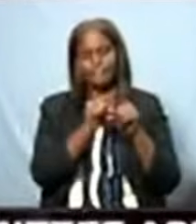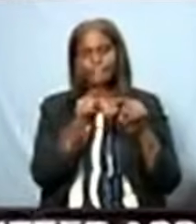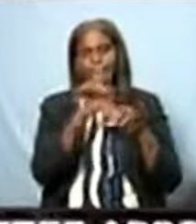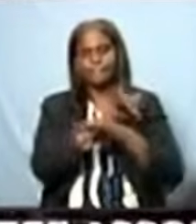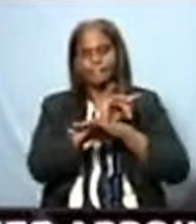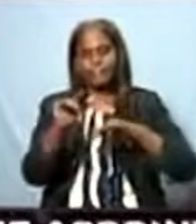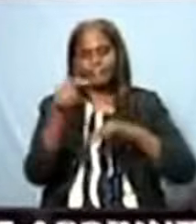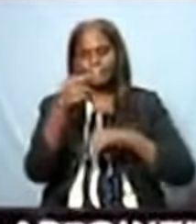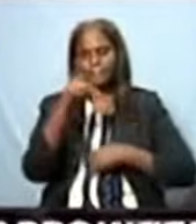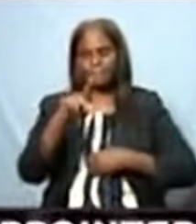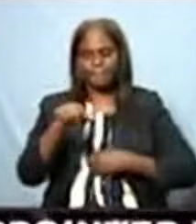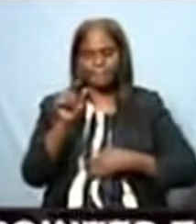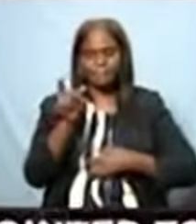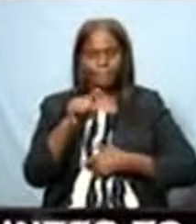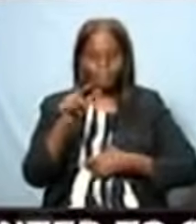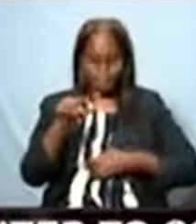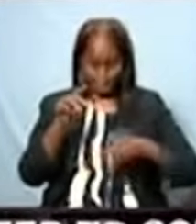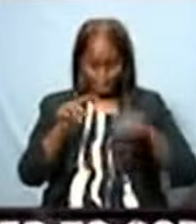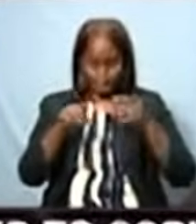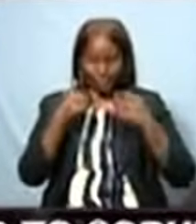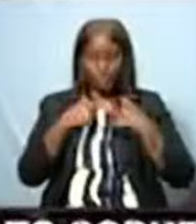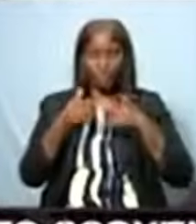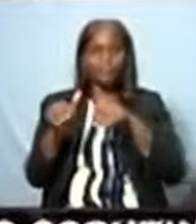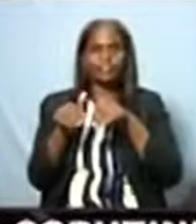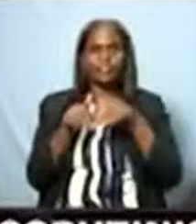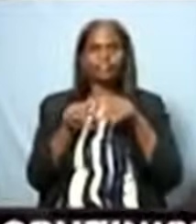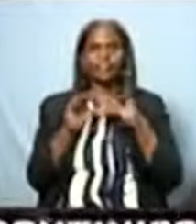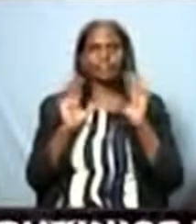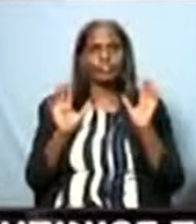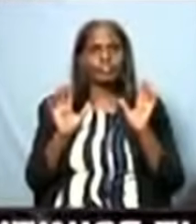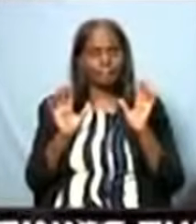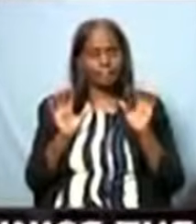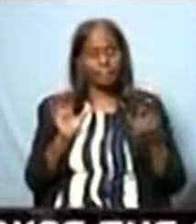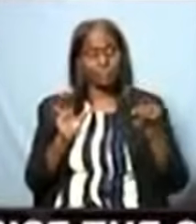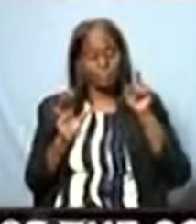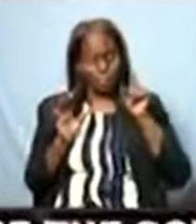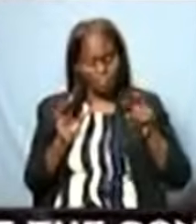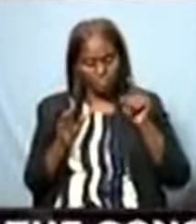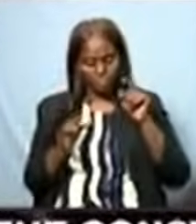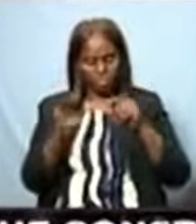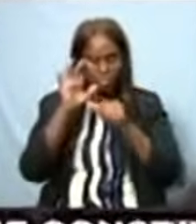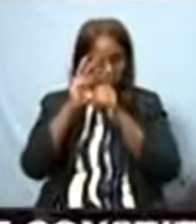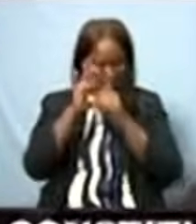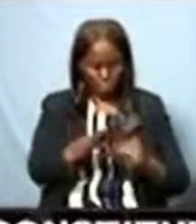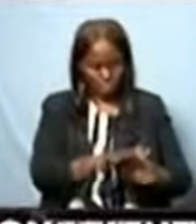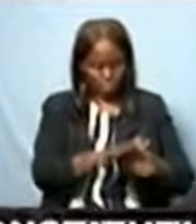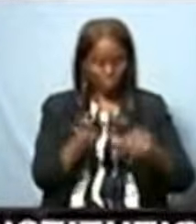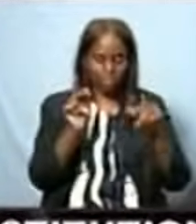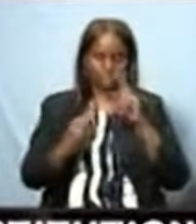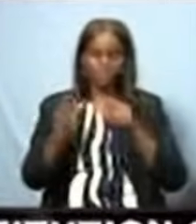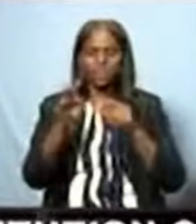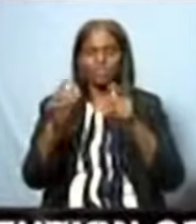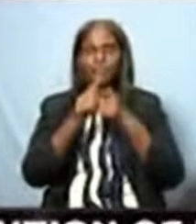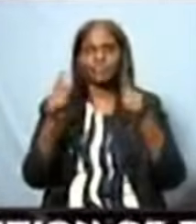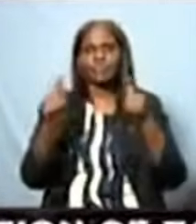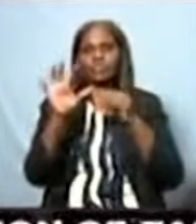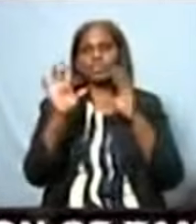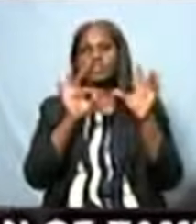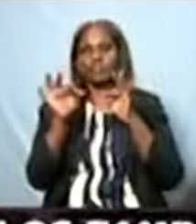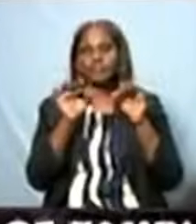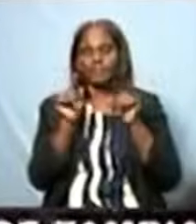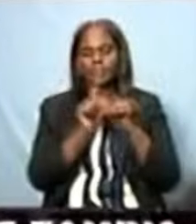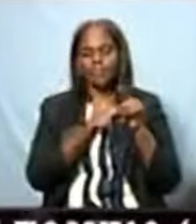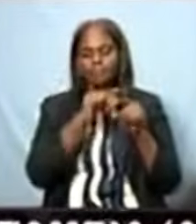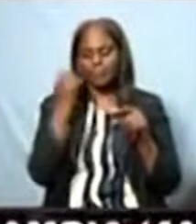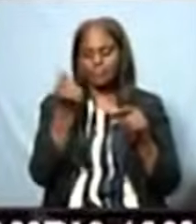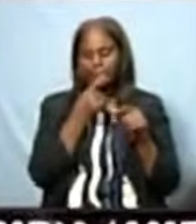gap, especially when one has withdrawn. This deprives the people of a wider choice. It does